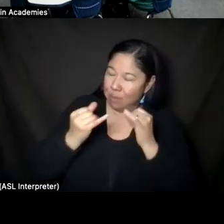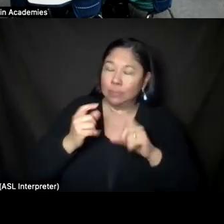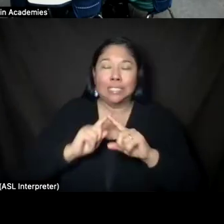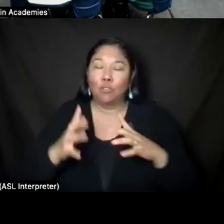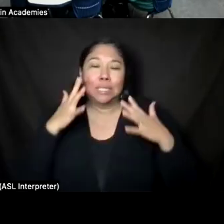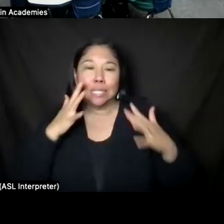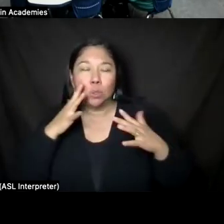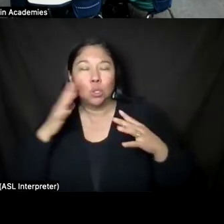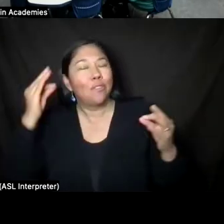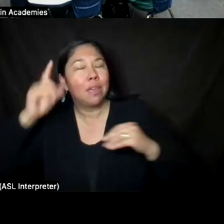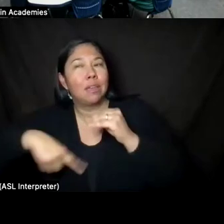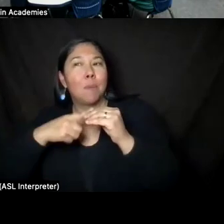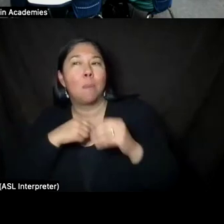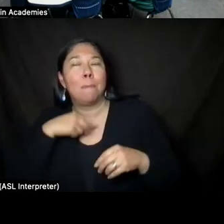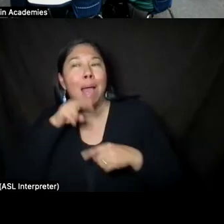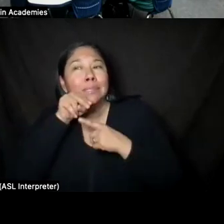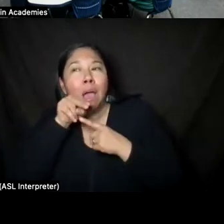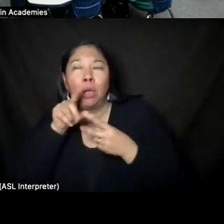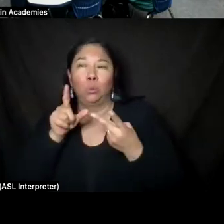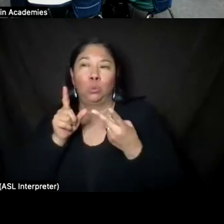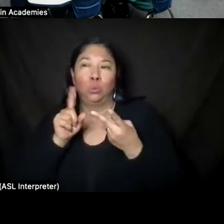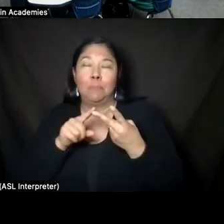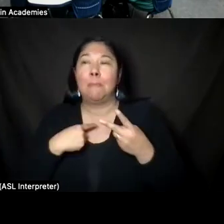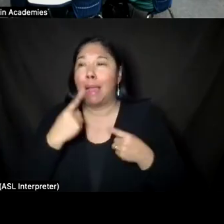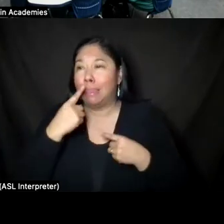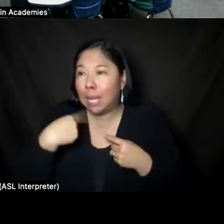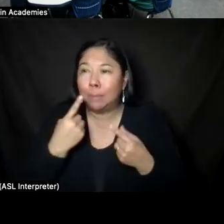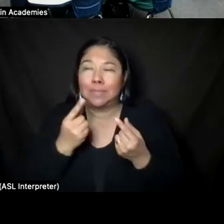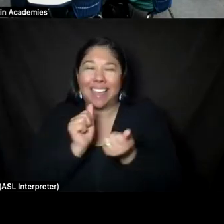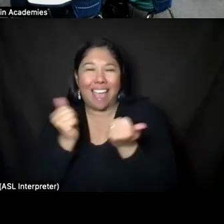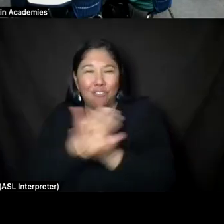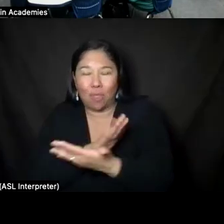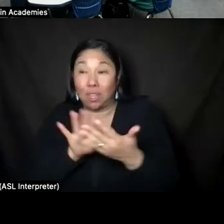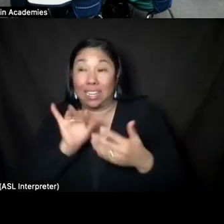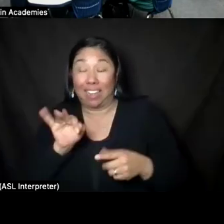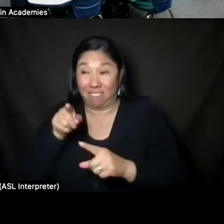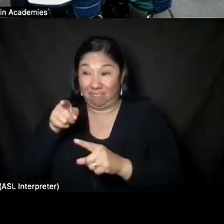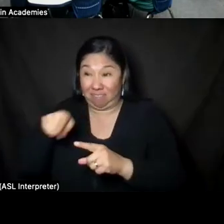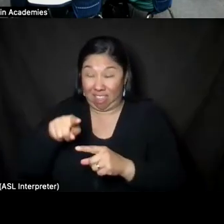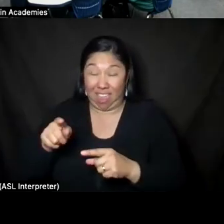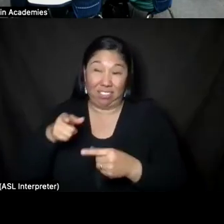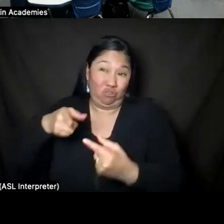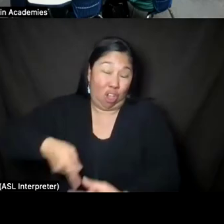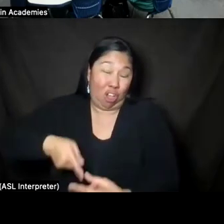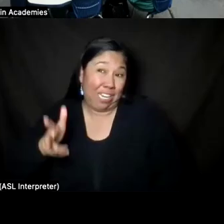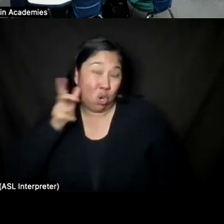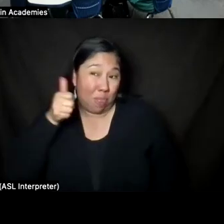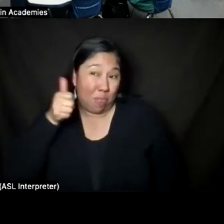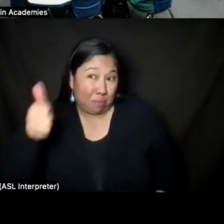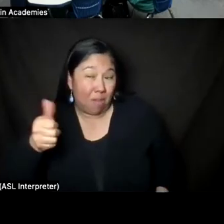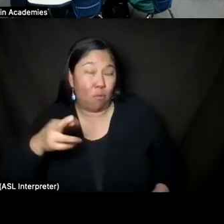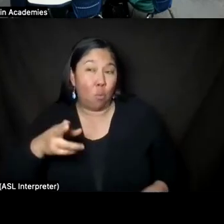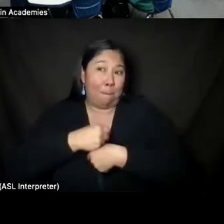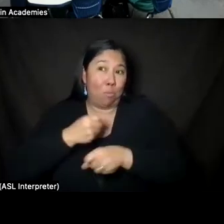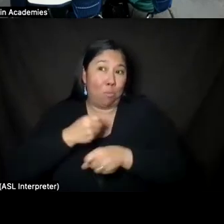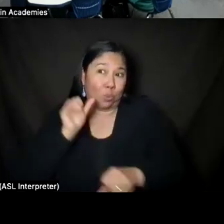have to think about where does my tongue go? What are my lips doing? So if they're having a hard time kind of hearing themselves or producing it, you